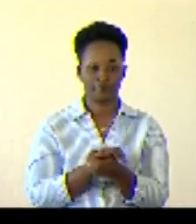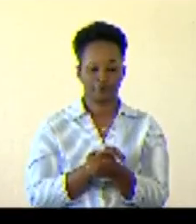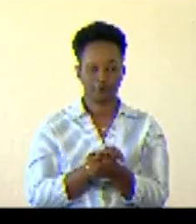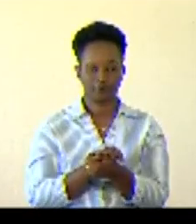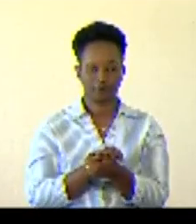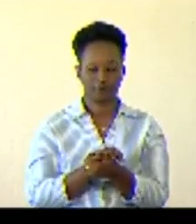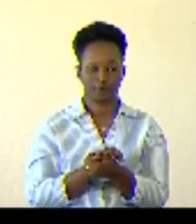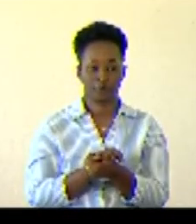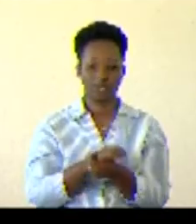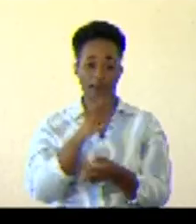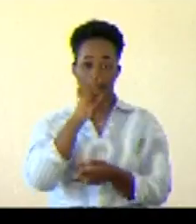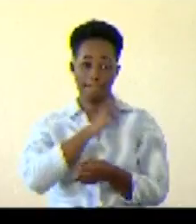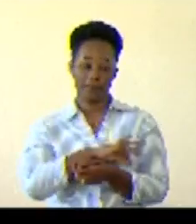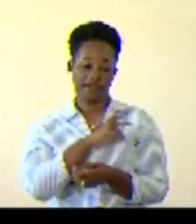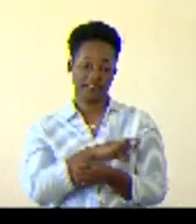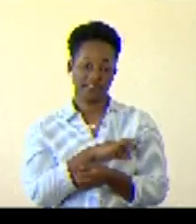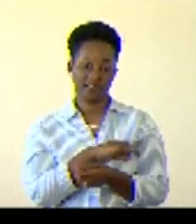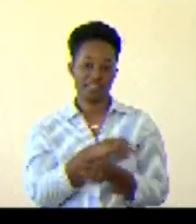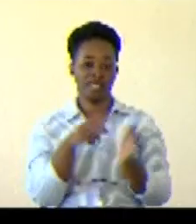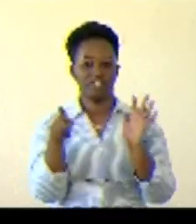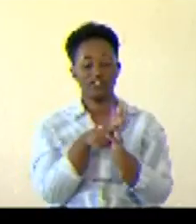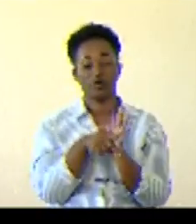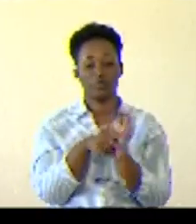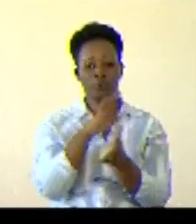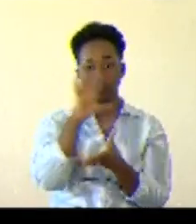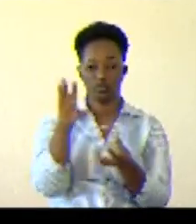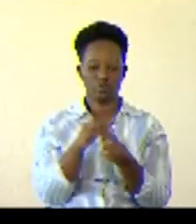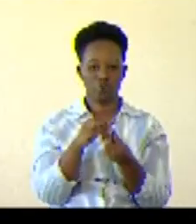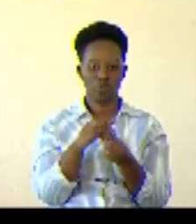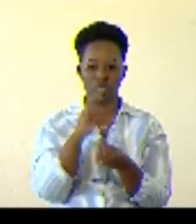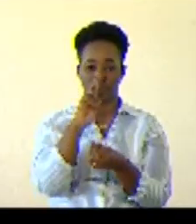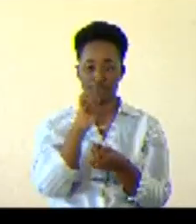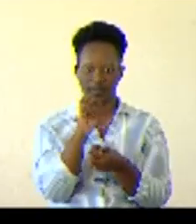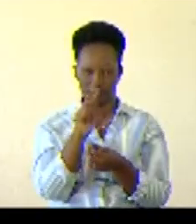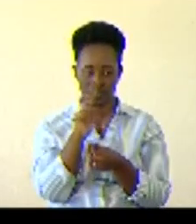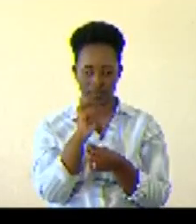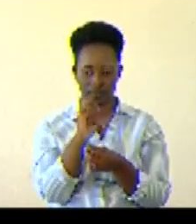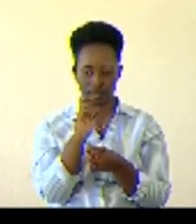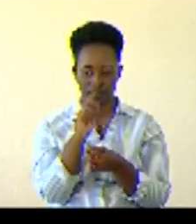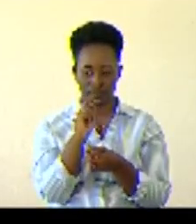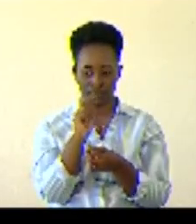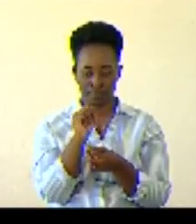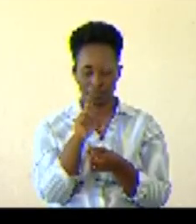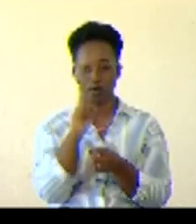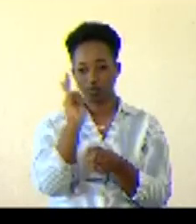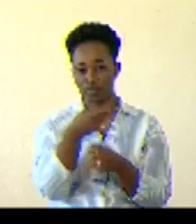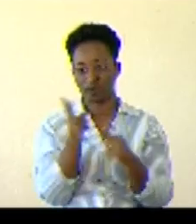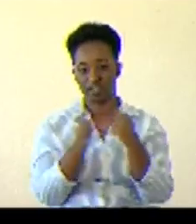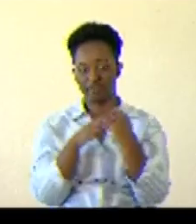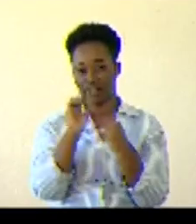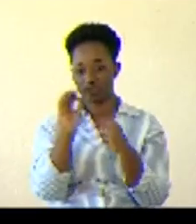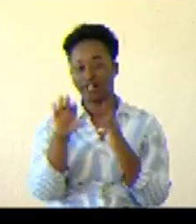equation. So our profit here, you will get our total revenue, which is 2,700. Then you take